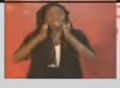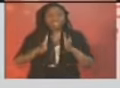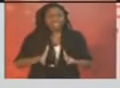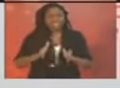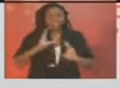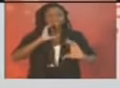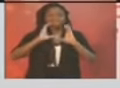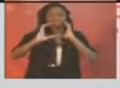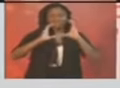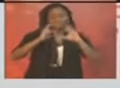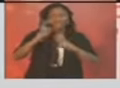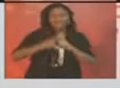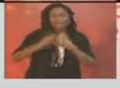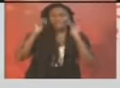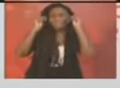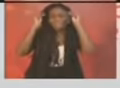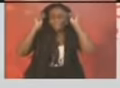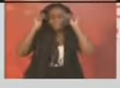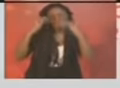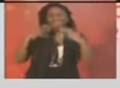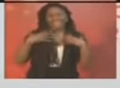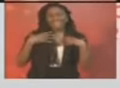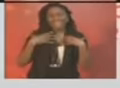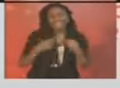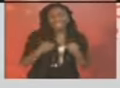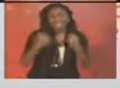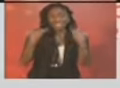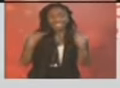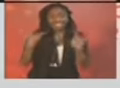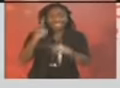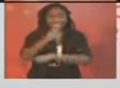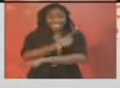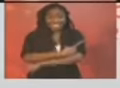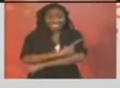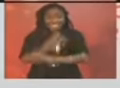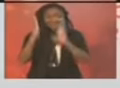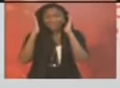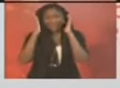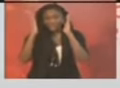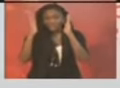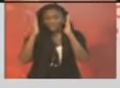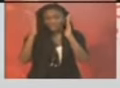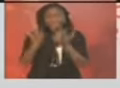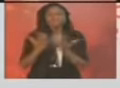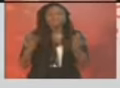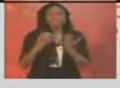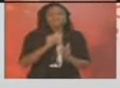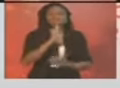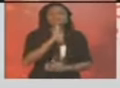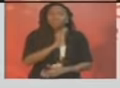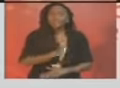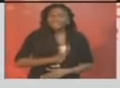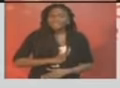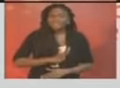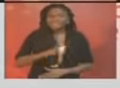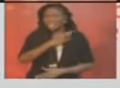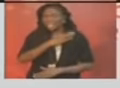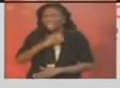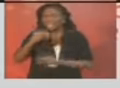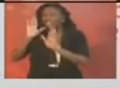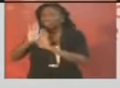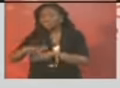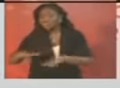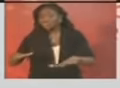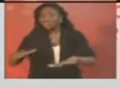at the Ministry of Health. Today we focus in quite a bit on our women and our children who've just returned to school. But